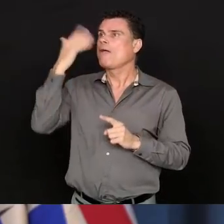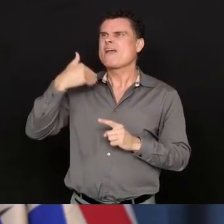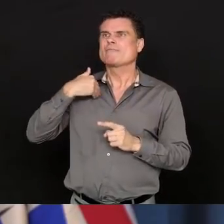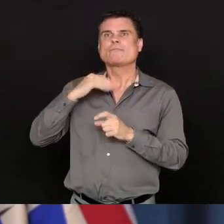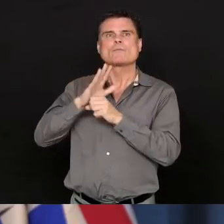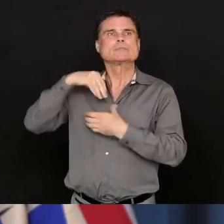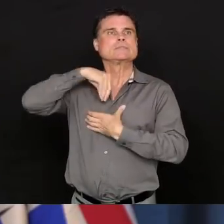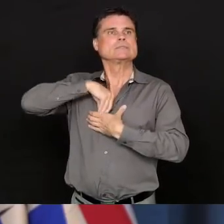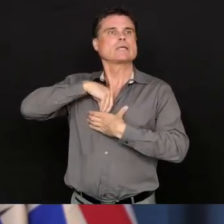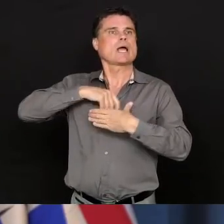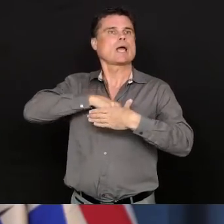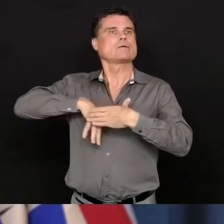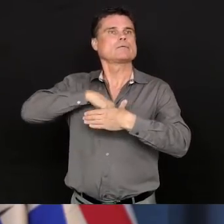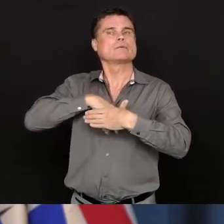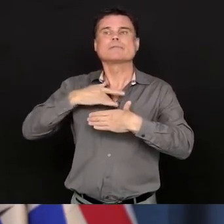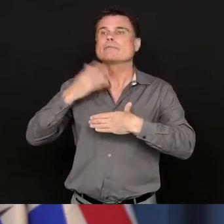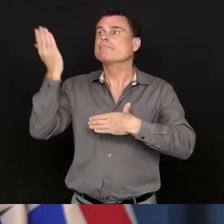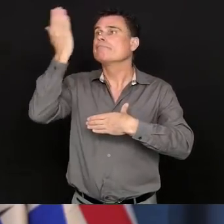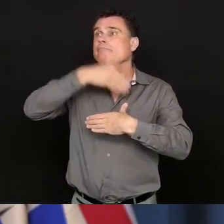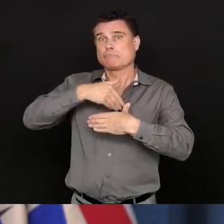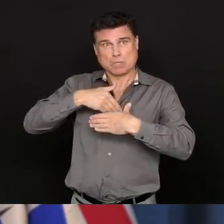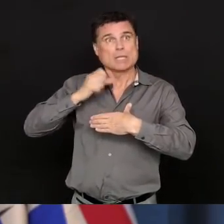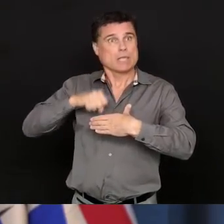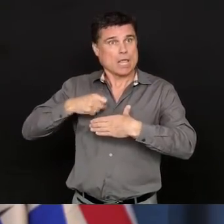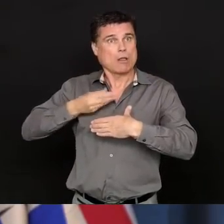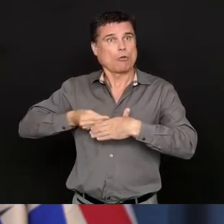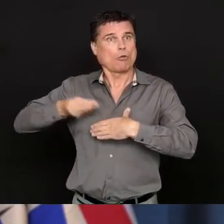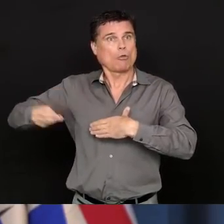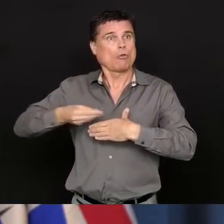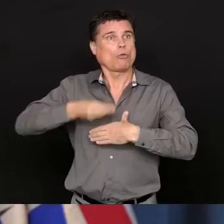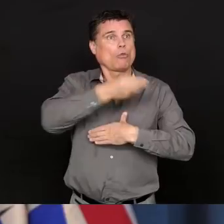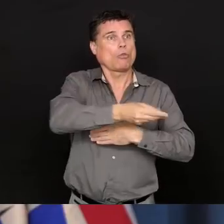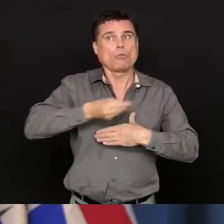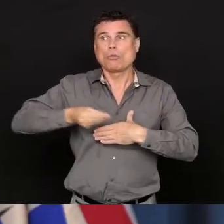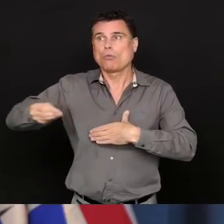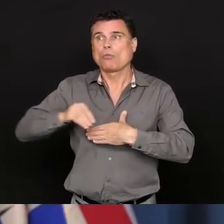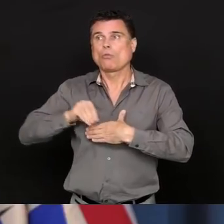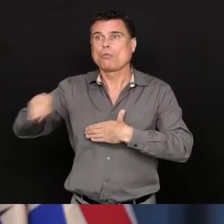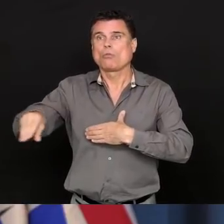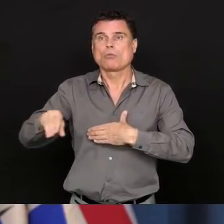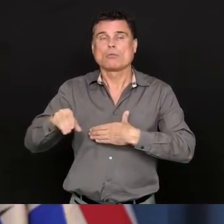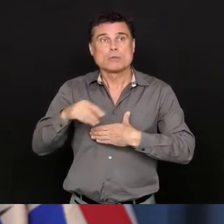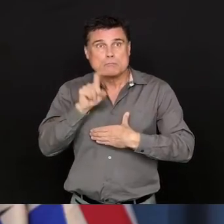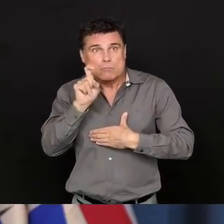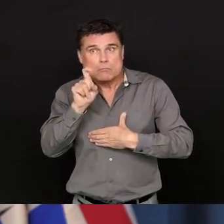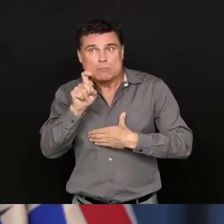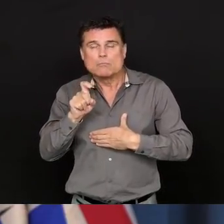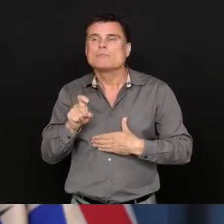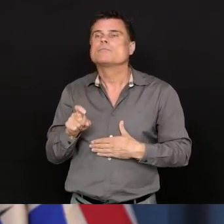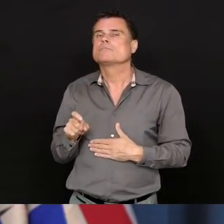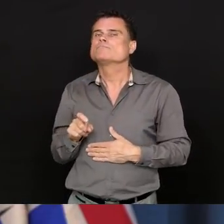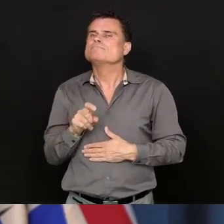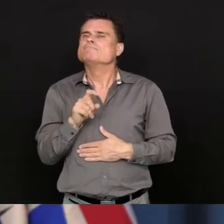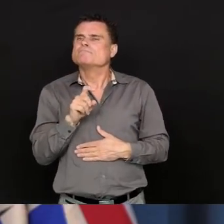the major driver of this. And we have increasingly case reports of